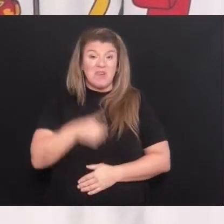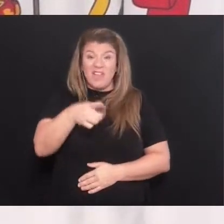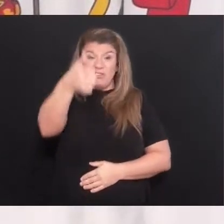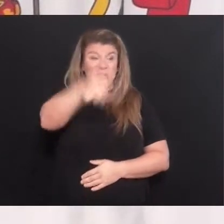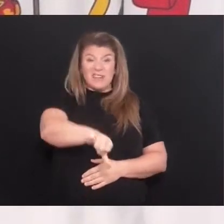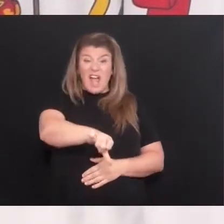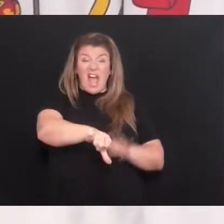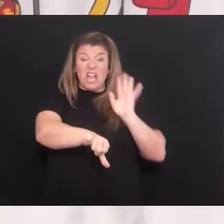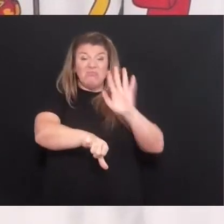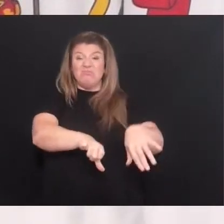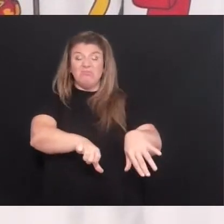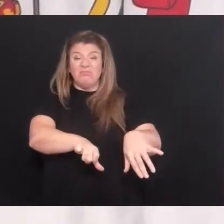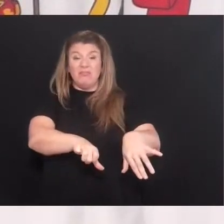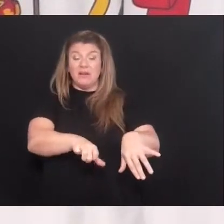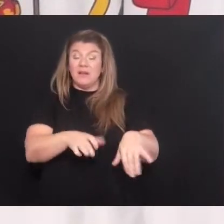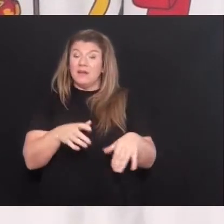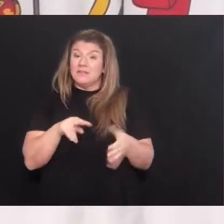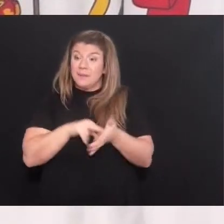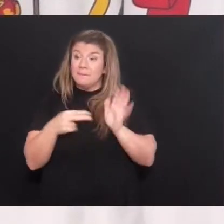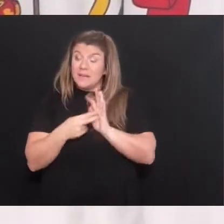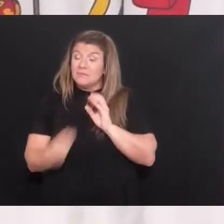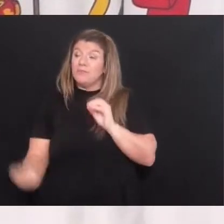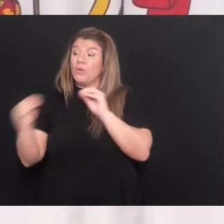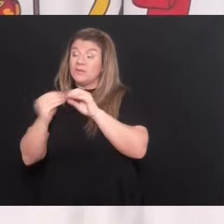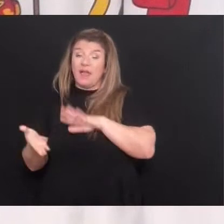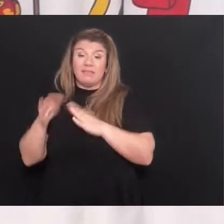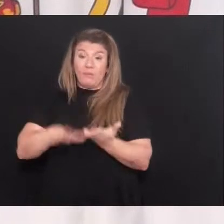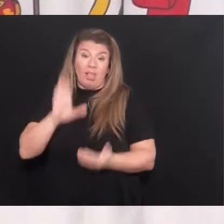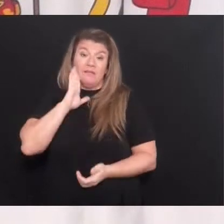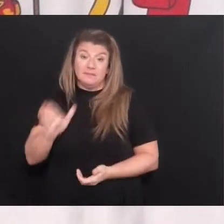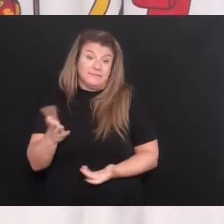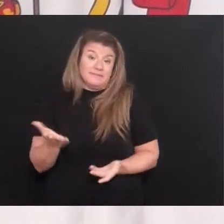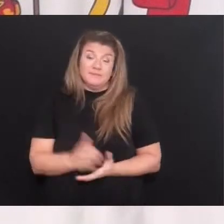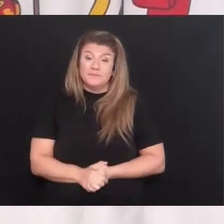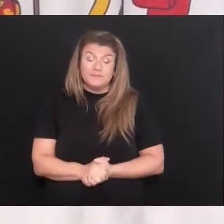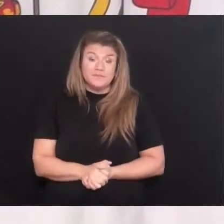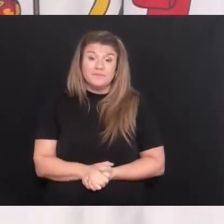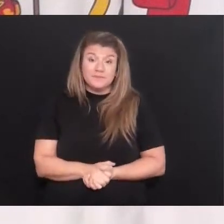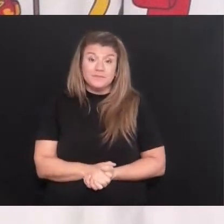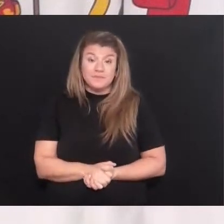this, more people die. That's all there is to it.